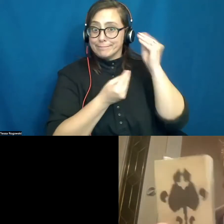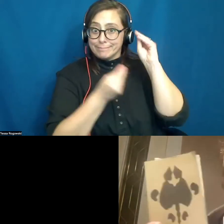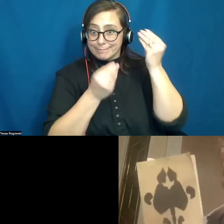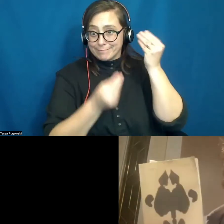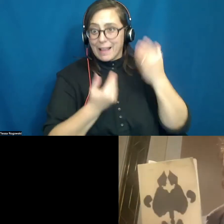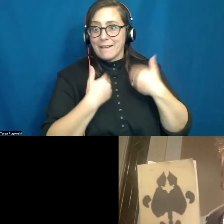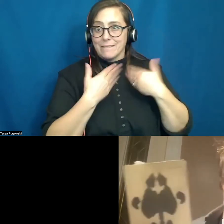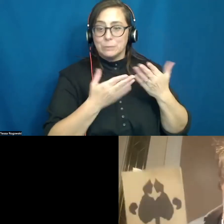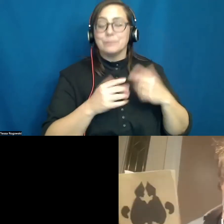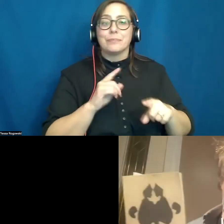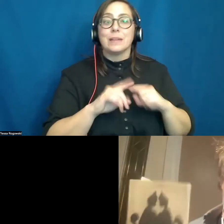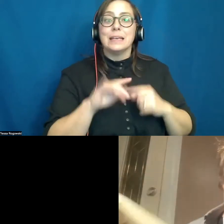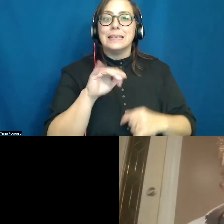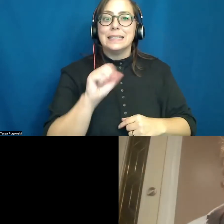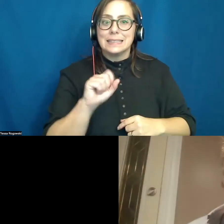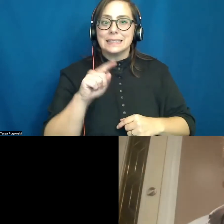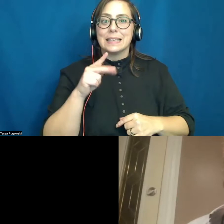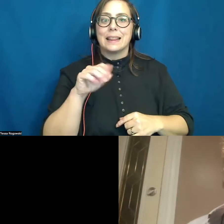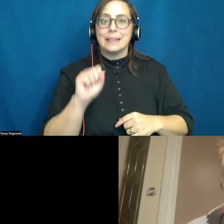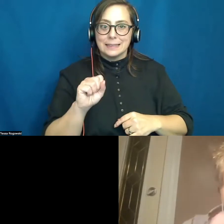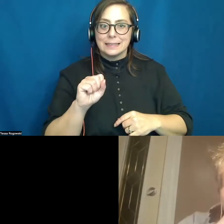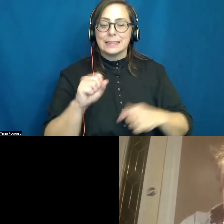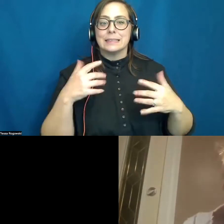is scary.